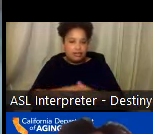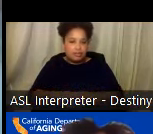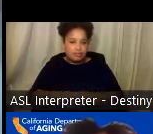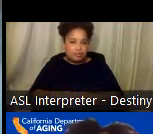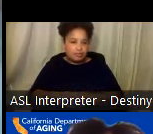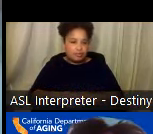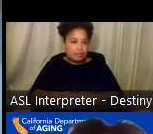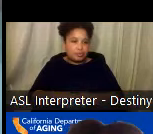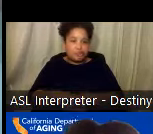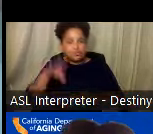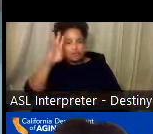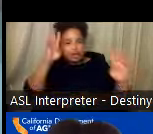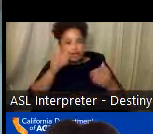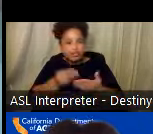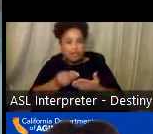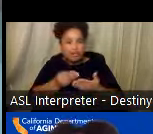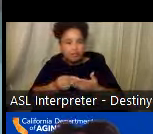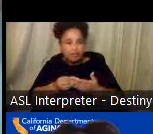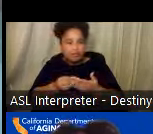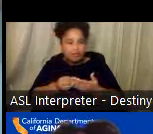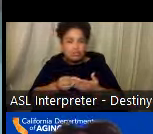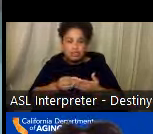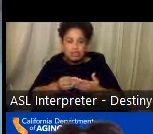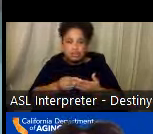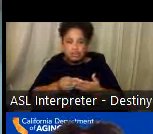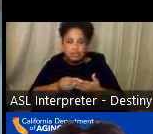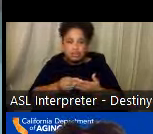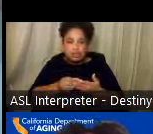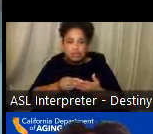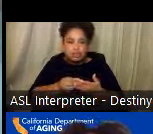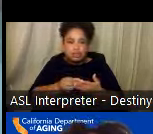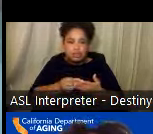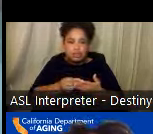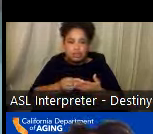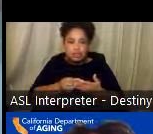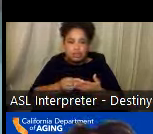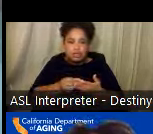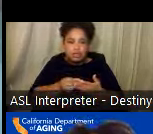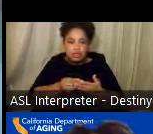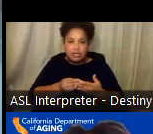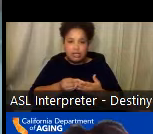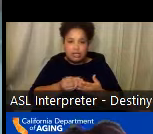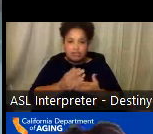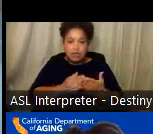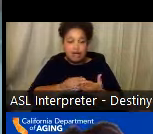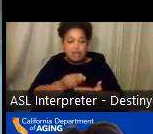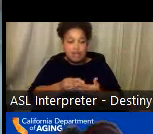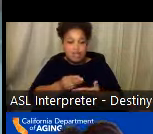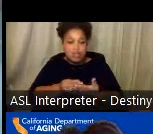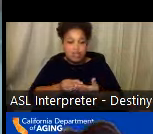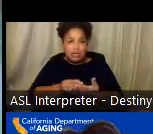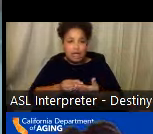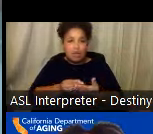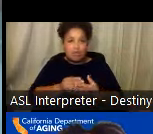So the Innovation Fund, it's a pot of funding that will fund